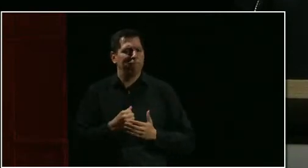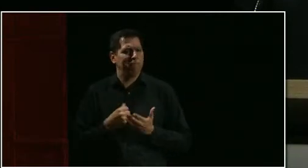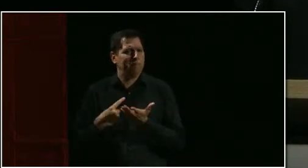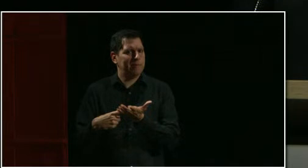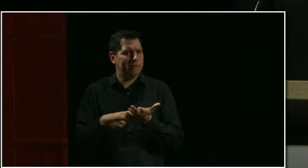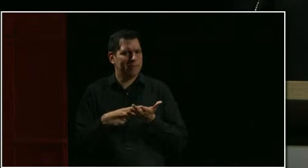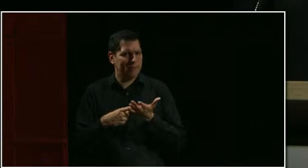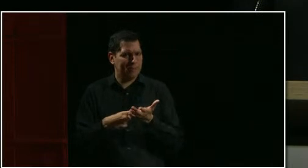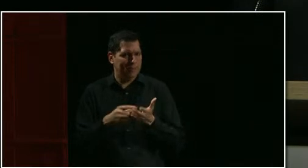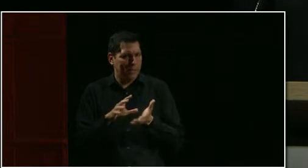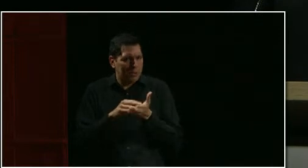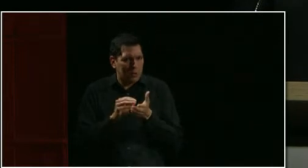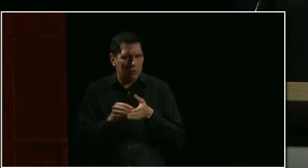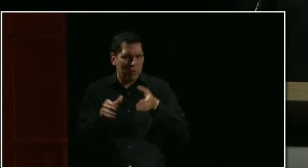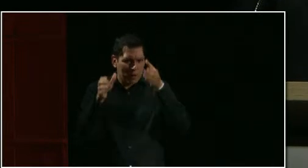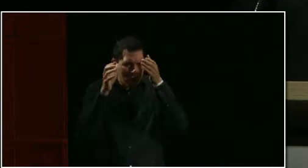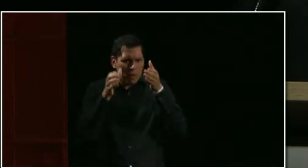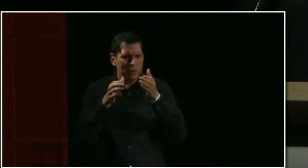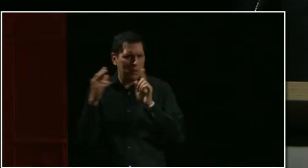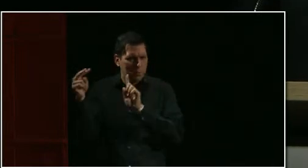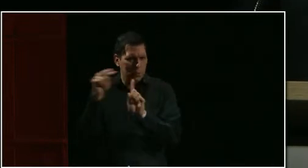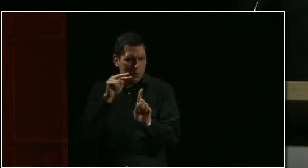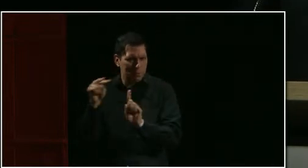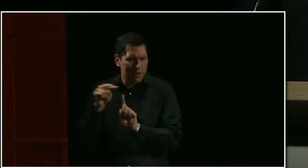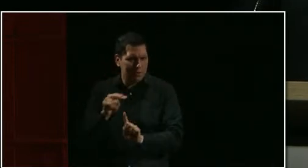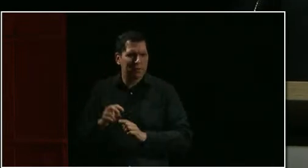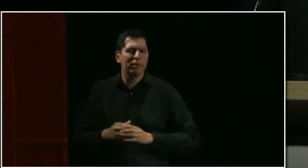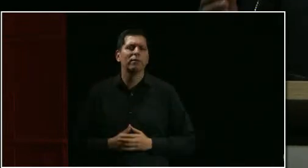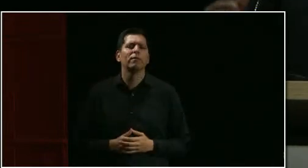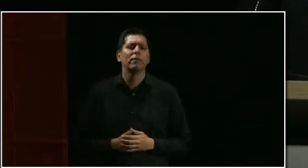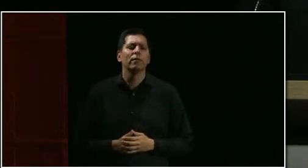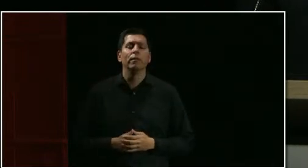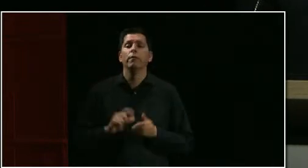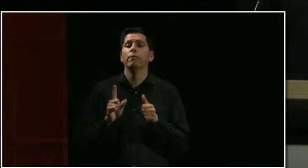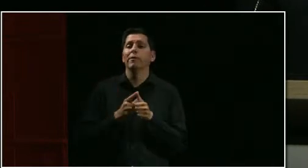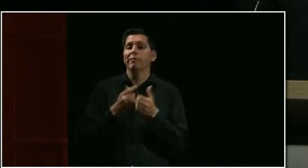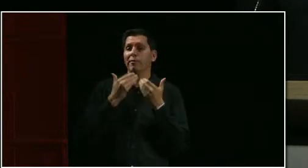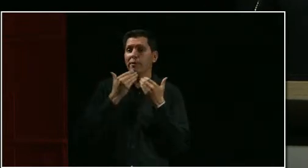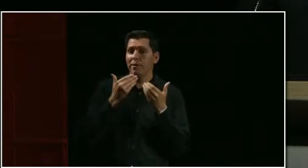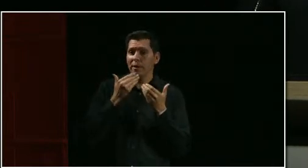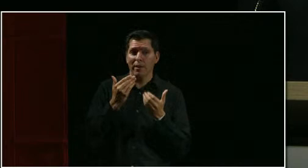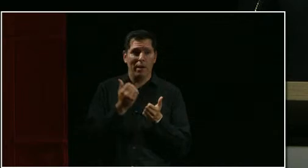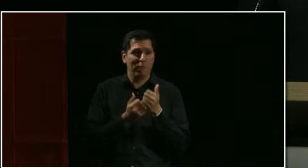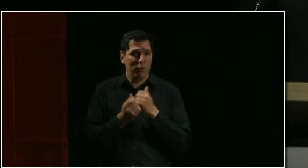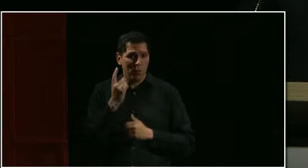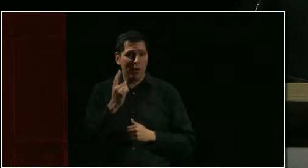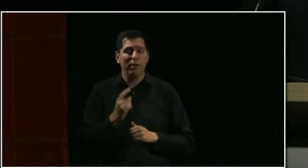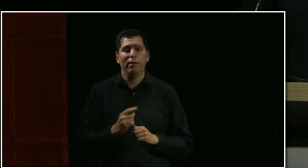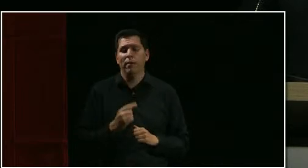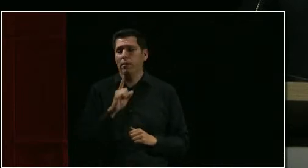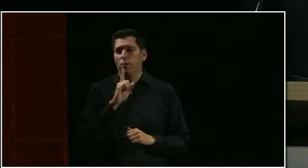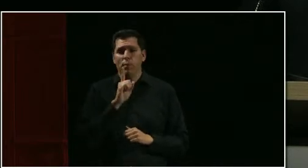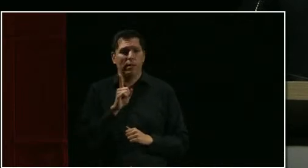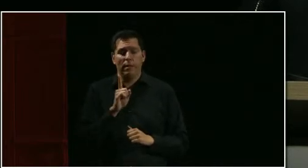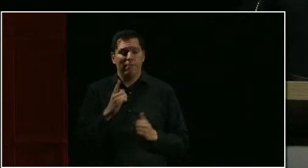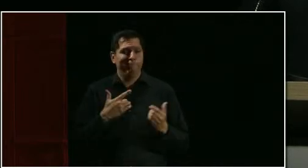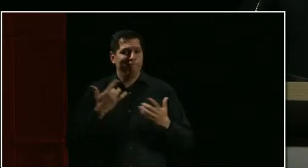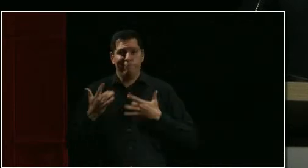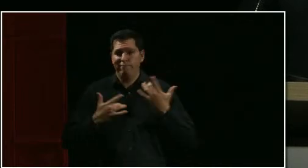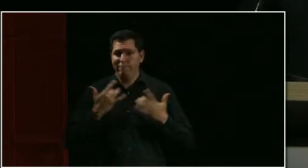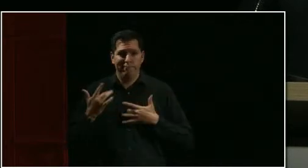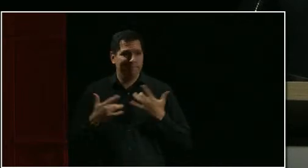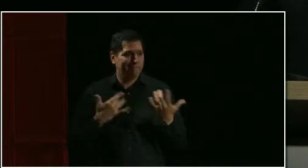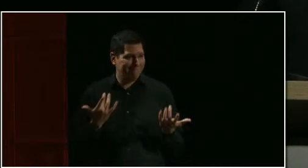can get some knowledge and insights from all of them. So I want to thank you all, myself, for being here. I'm like super excited